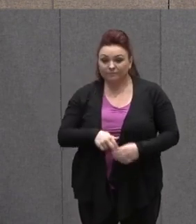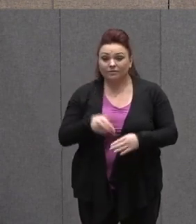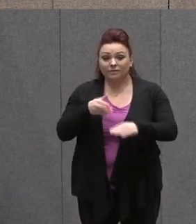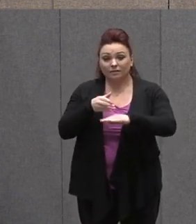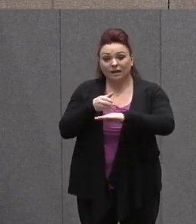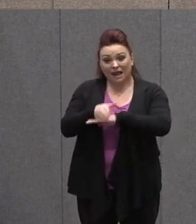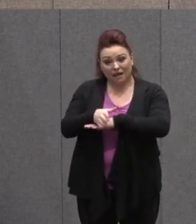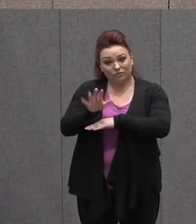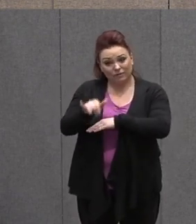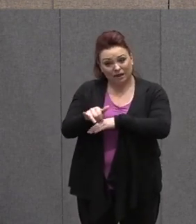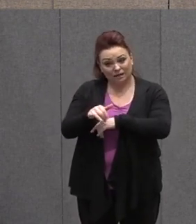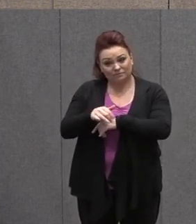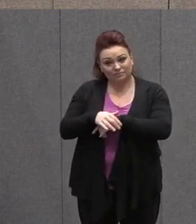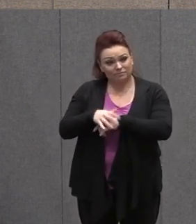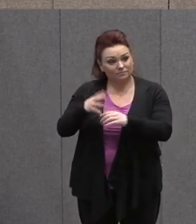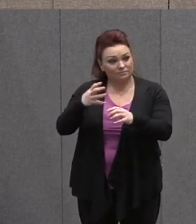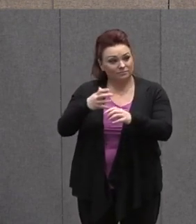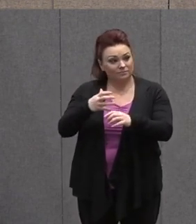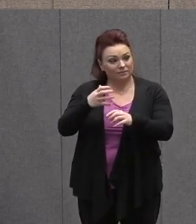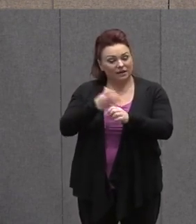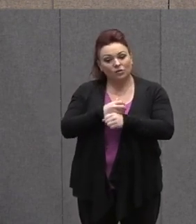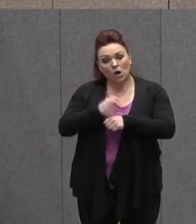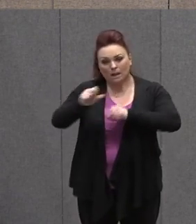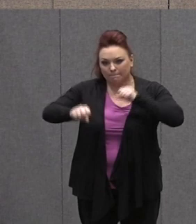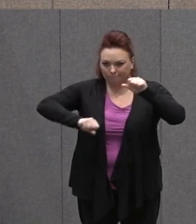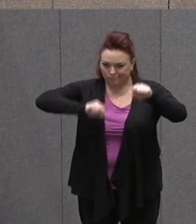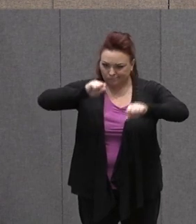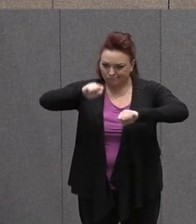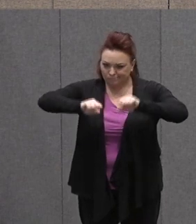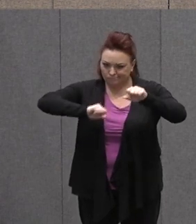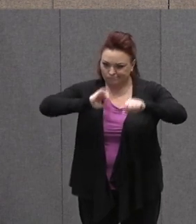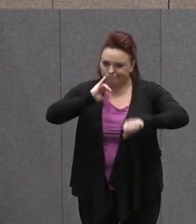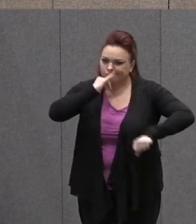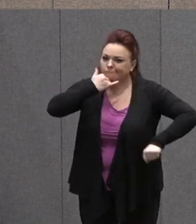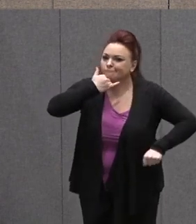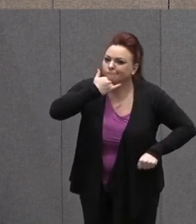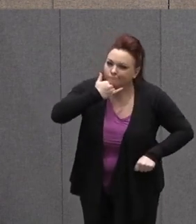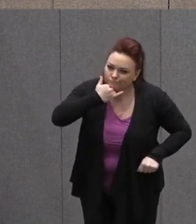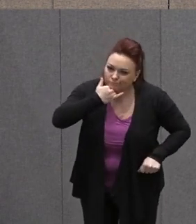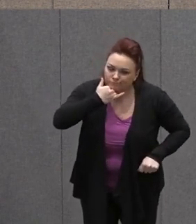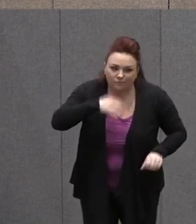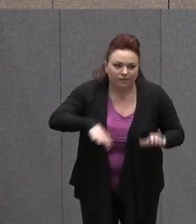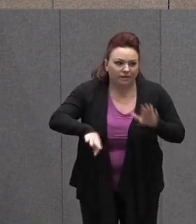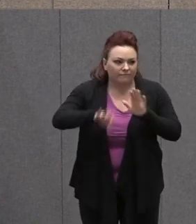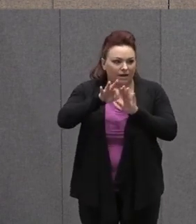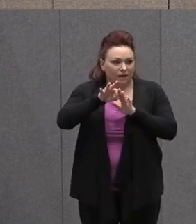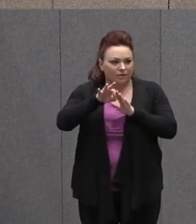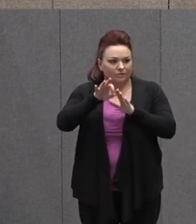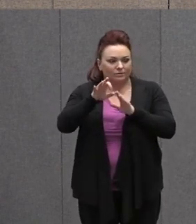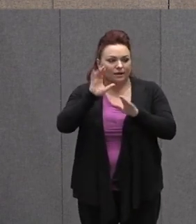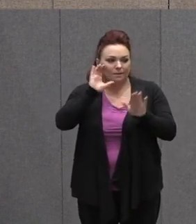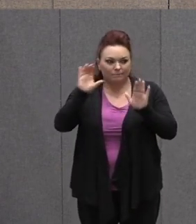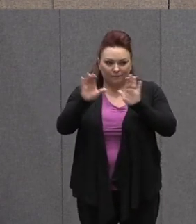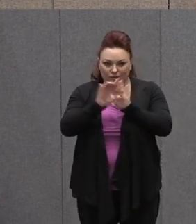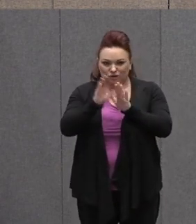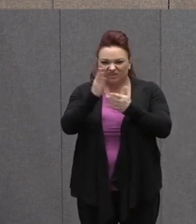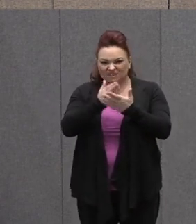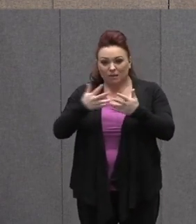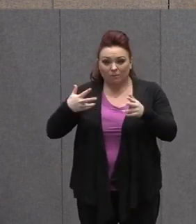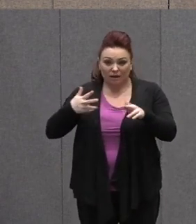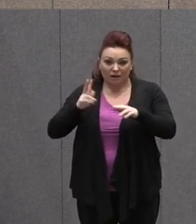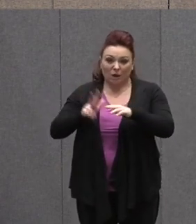After that, I got in a bike accident. So I found a picture of somebody who crashed their